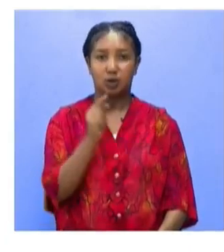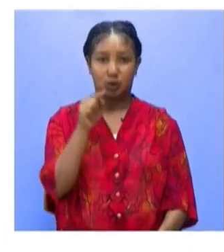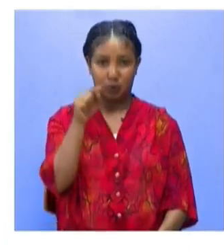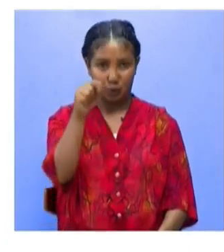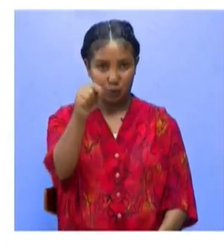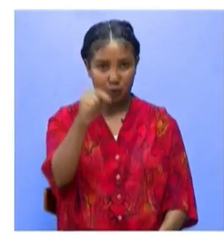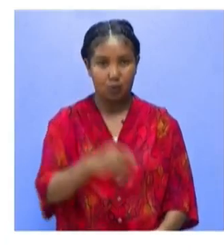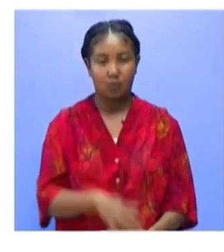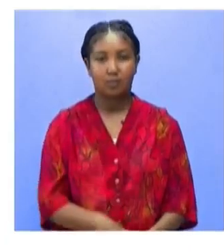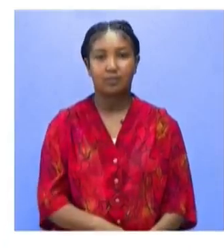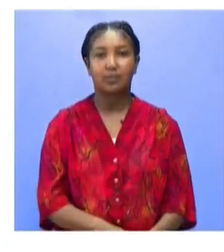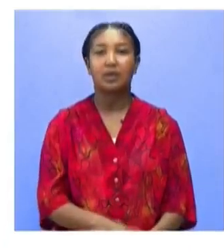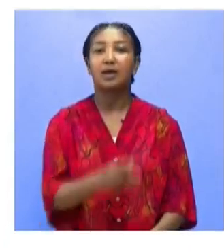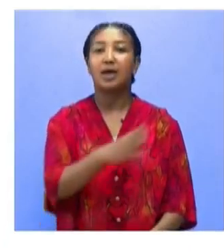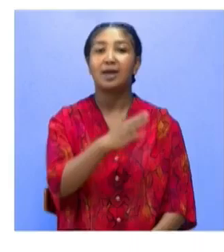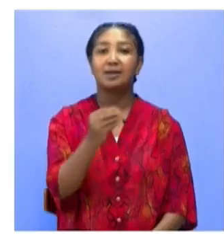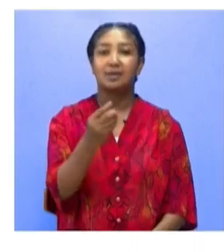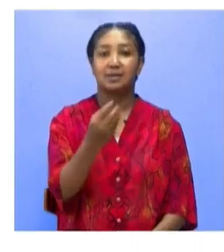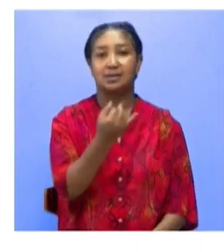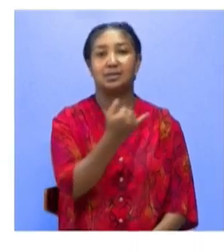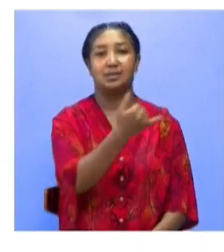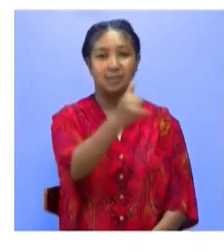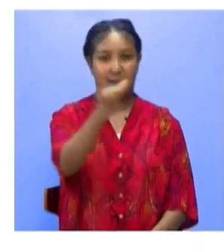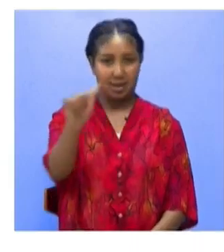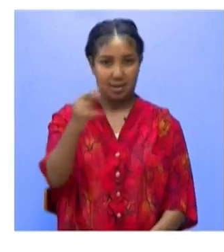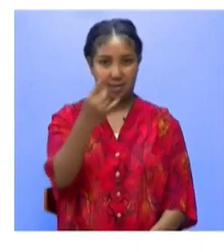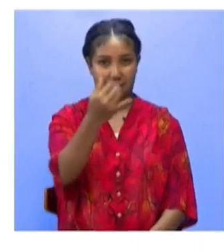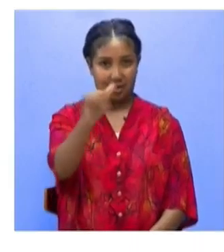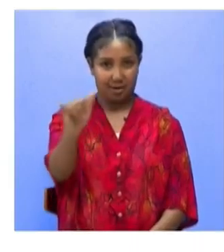you and they